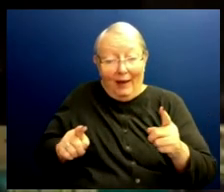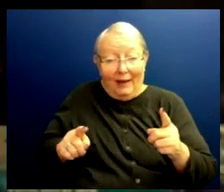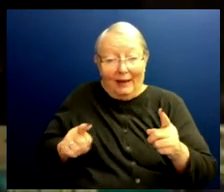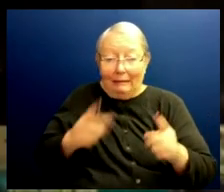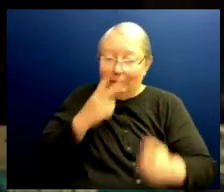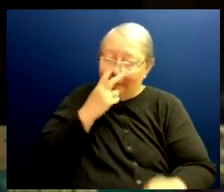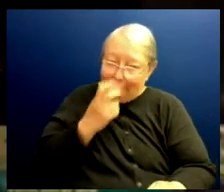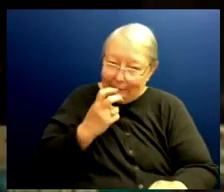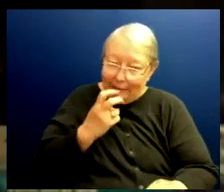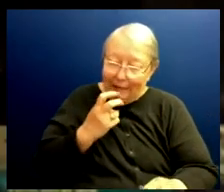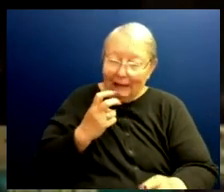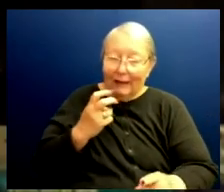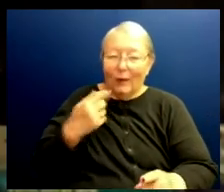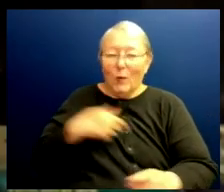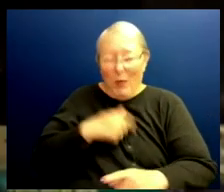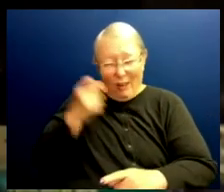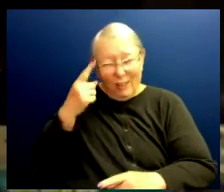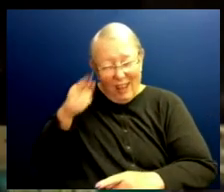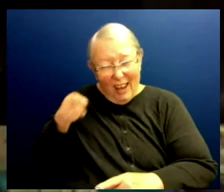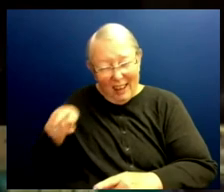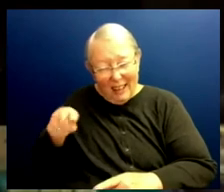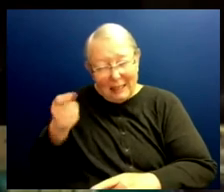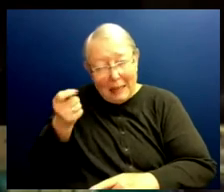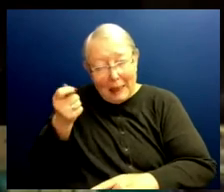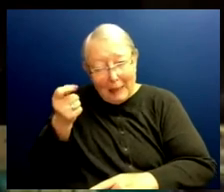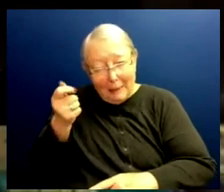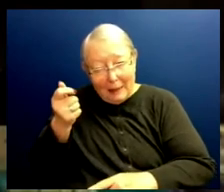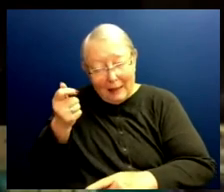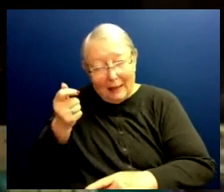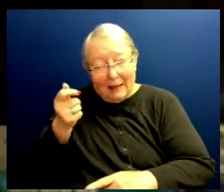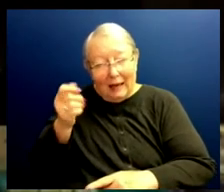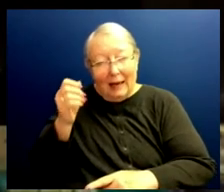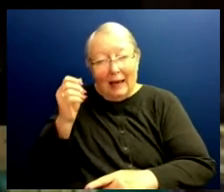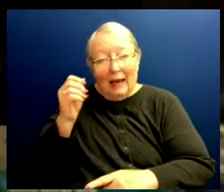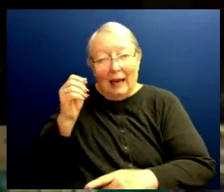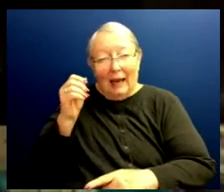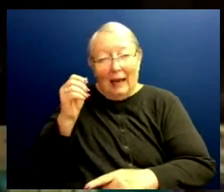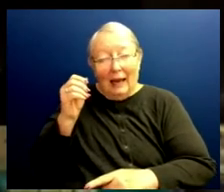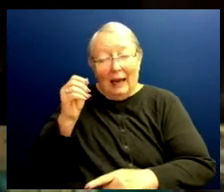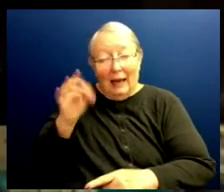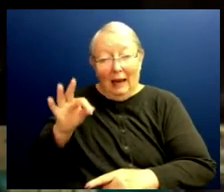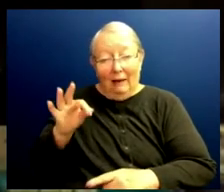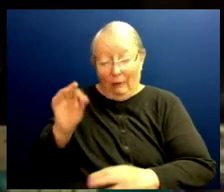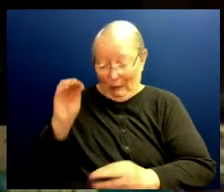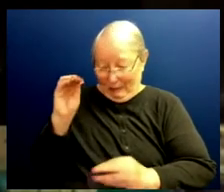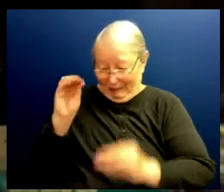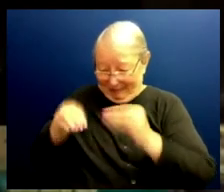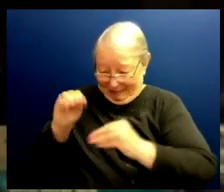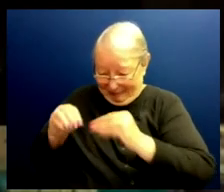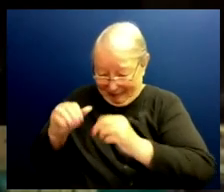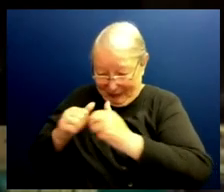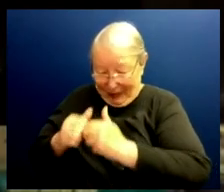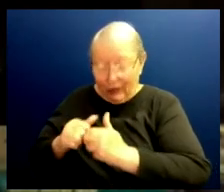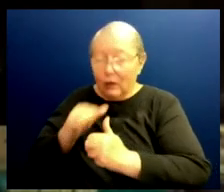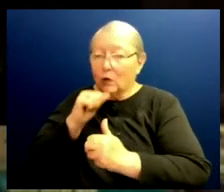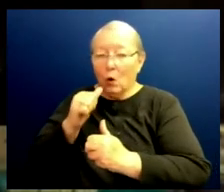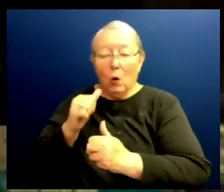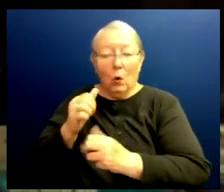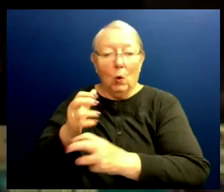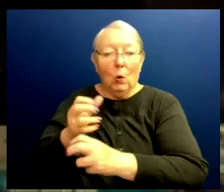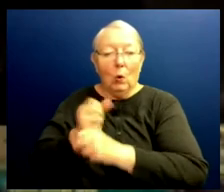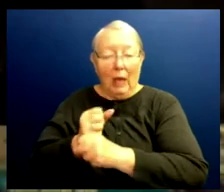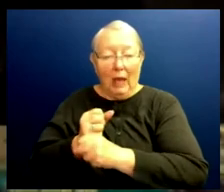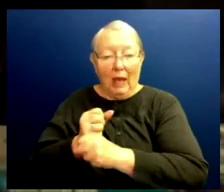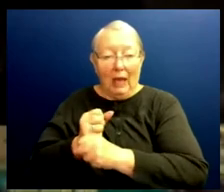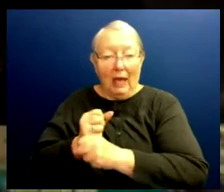we understand something about as dark matter, you don't get from the expansion